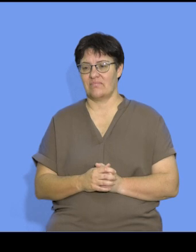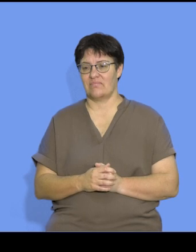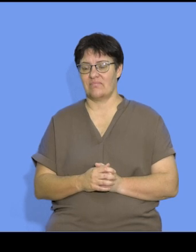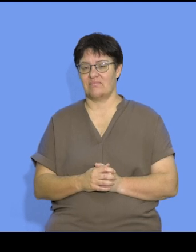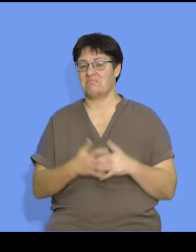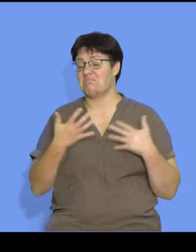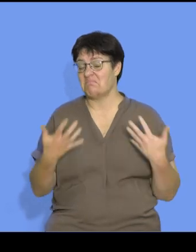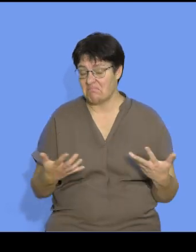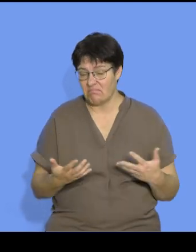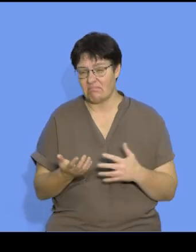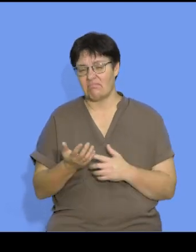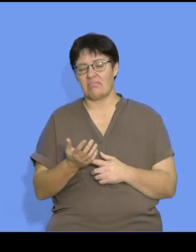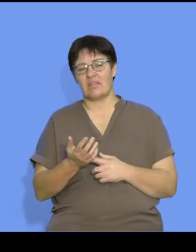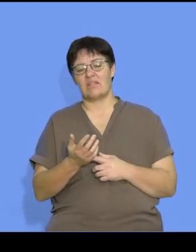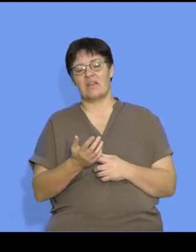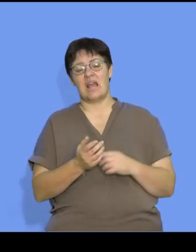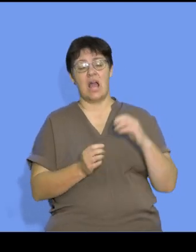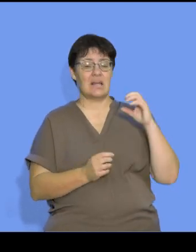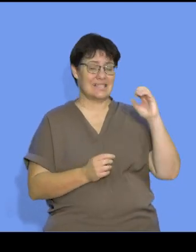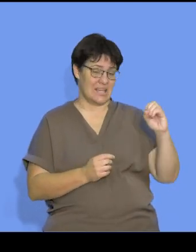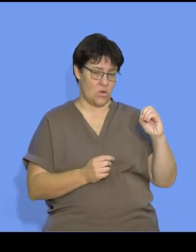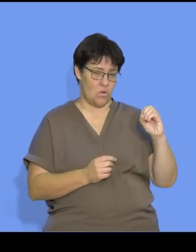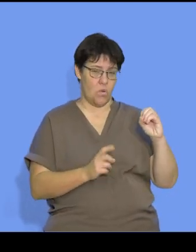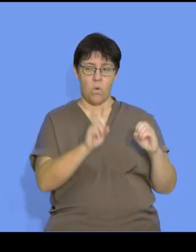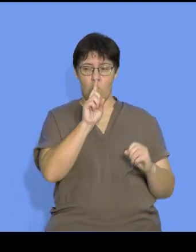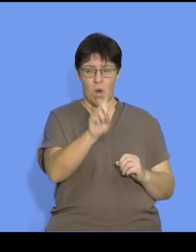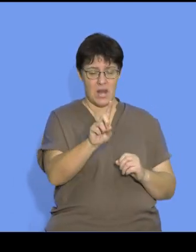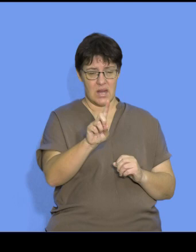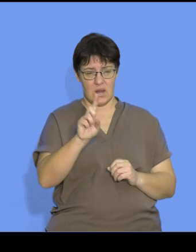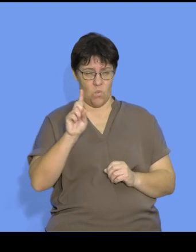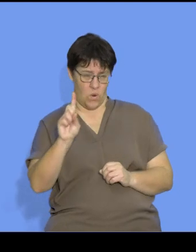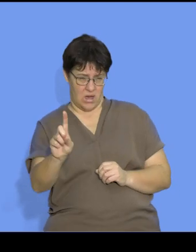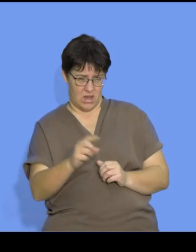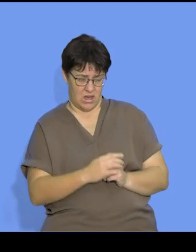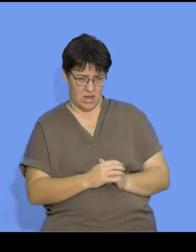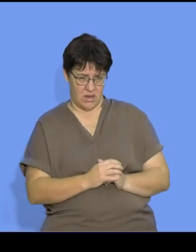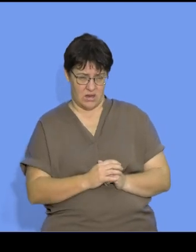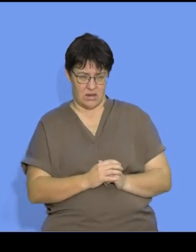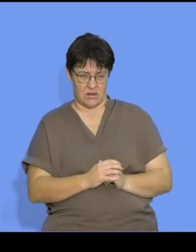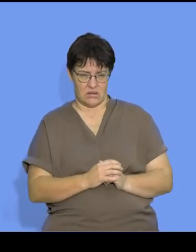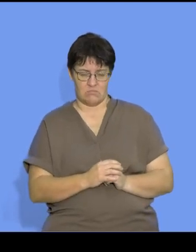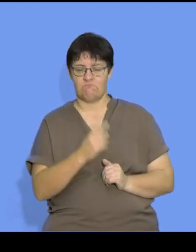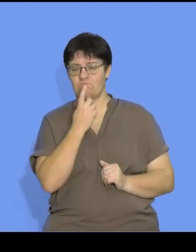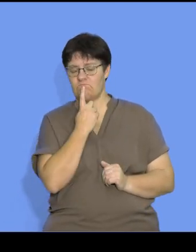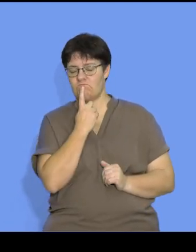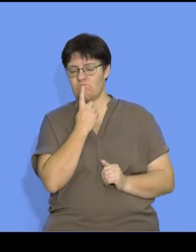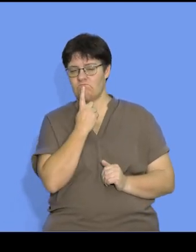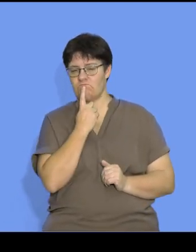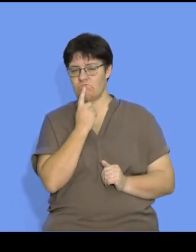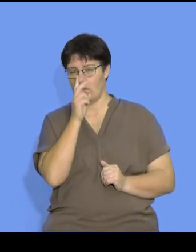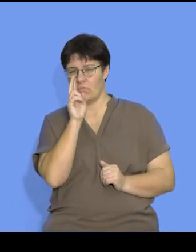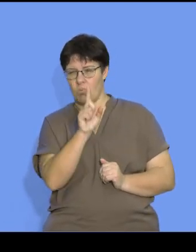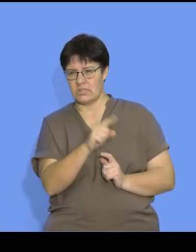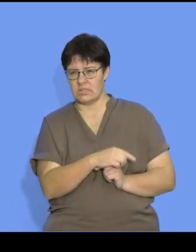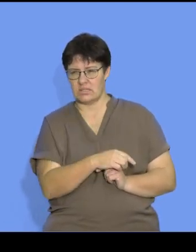If I look between the first three numbers, I'm going to ask us to look at